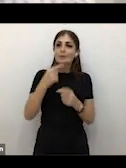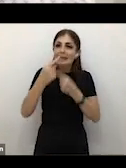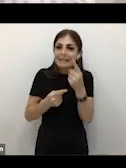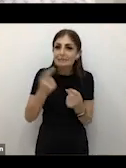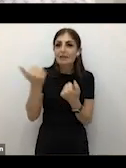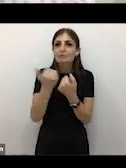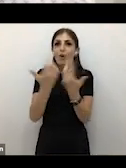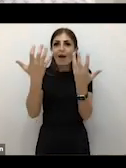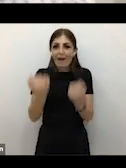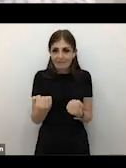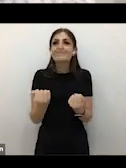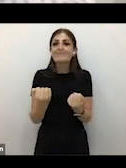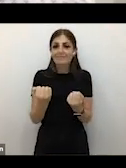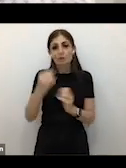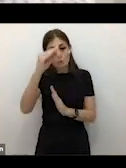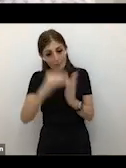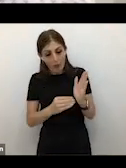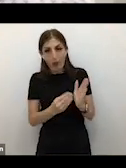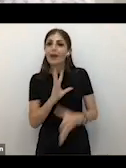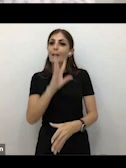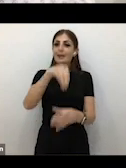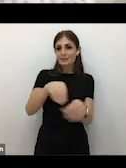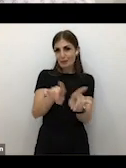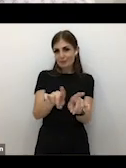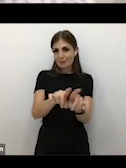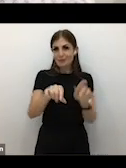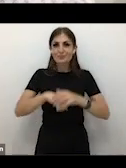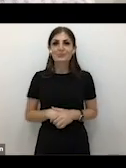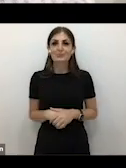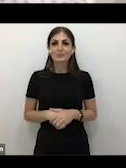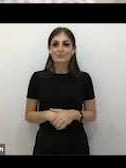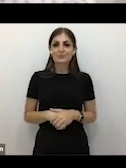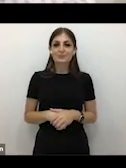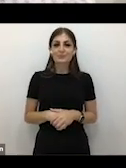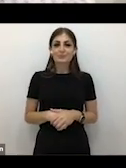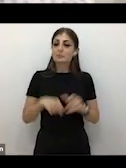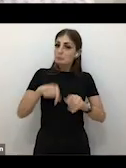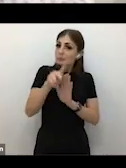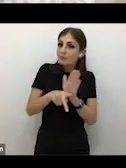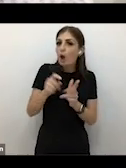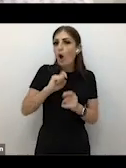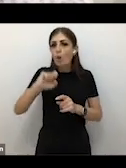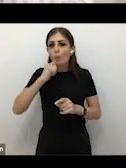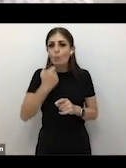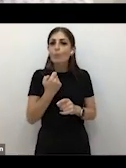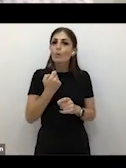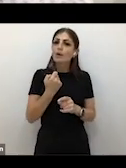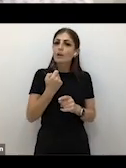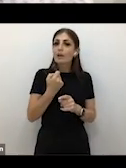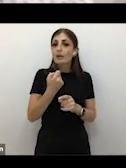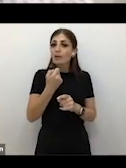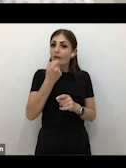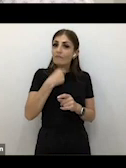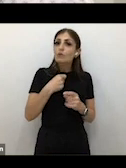that's available to apply and participate in the program. In this video, I will refer quite a few times to